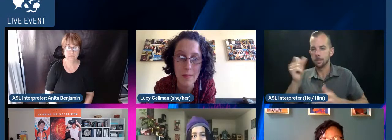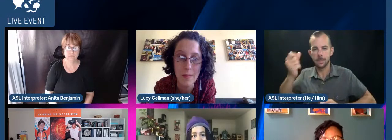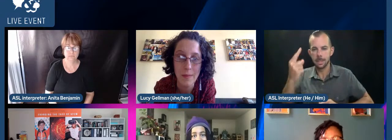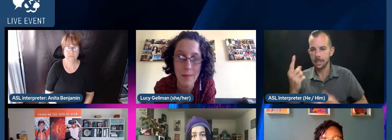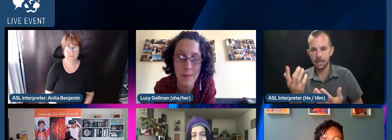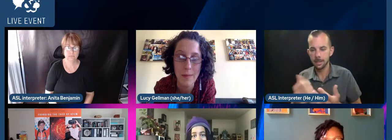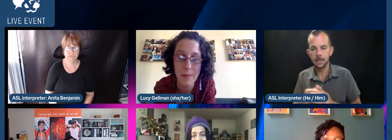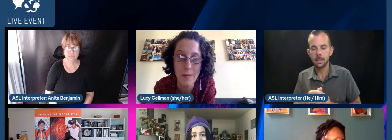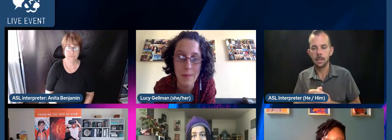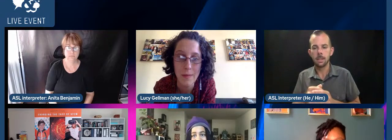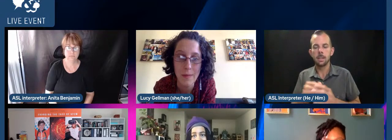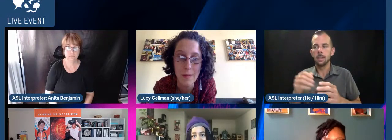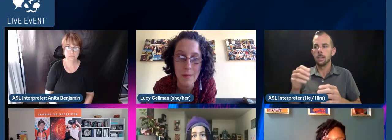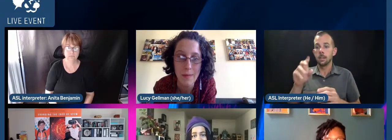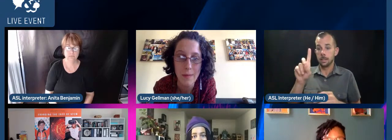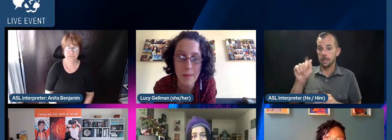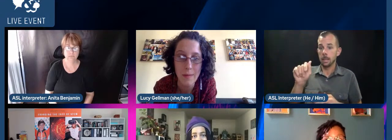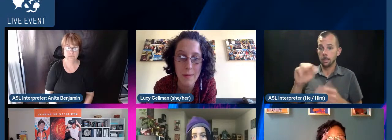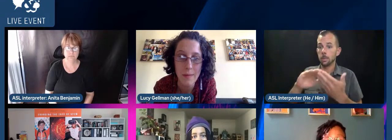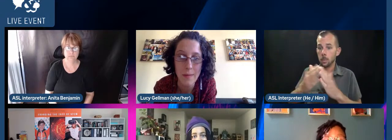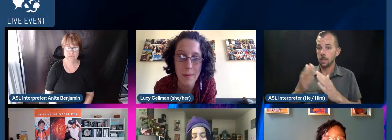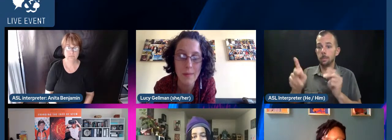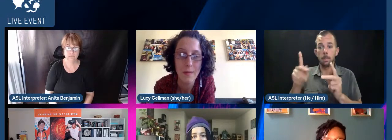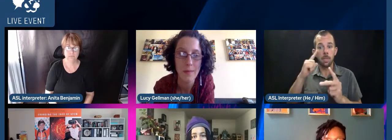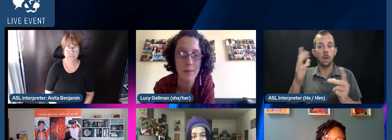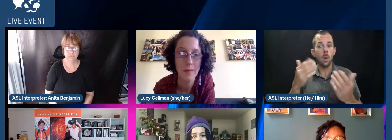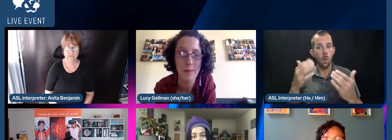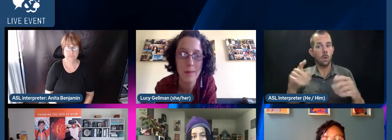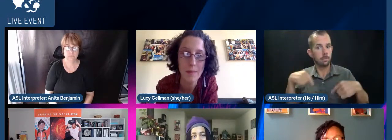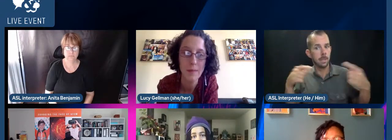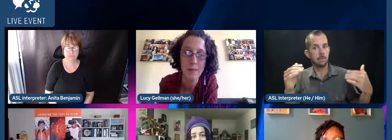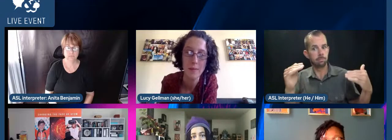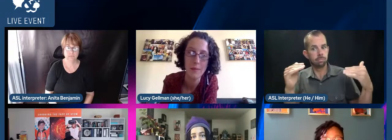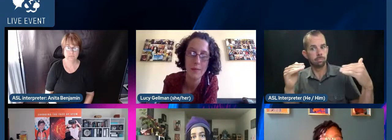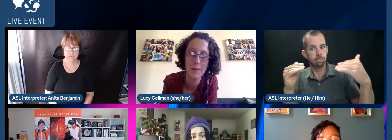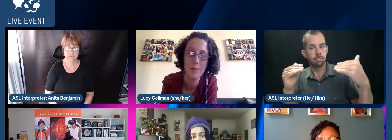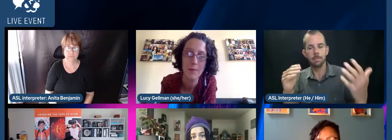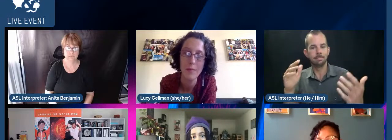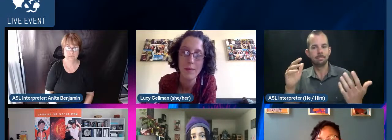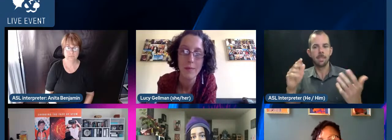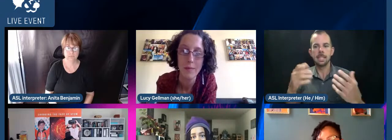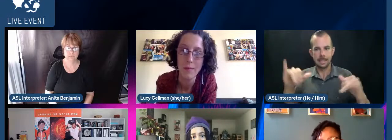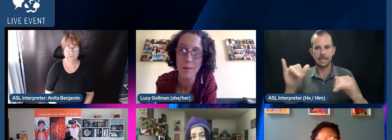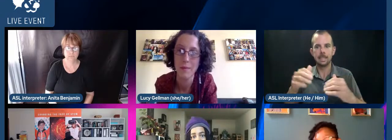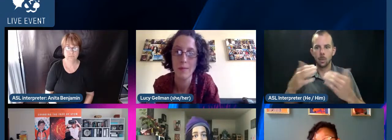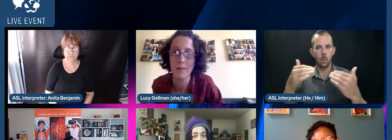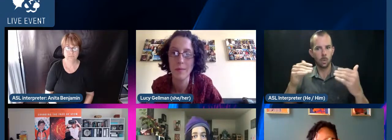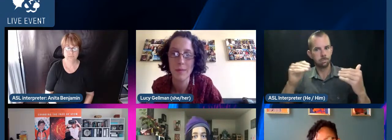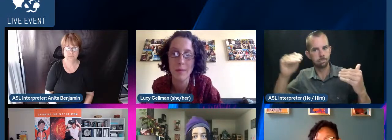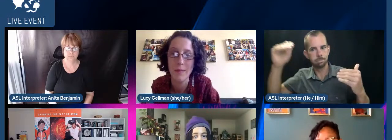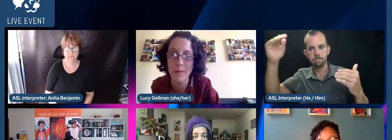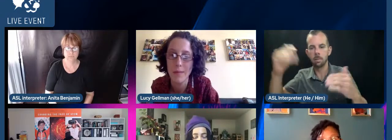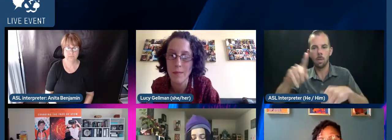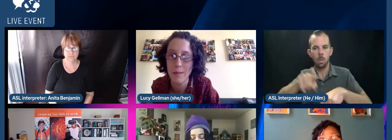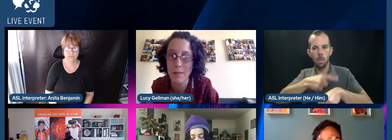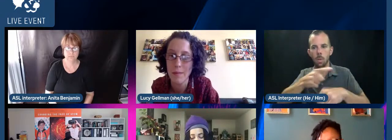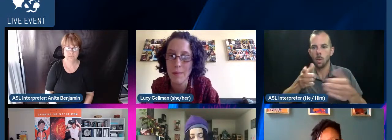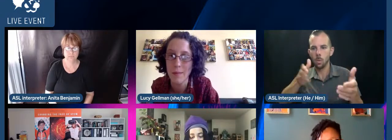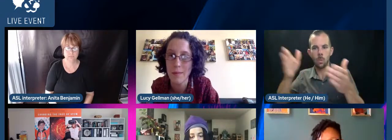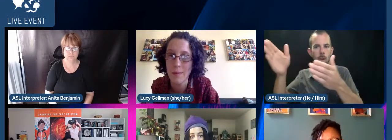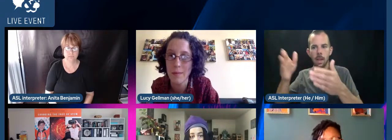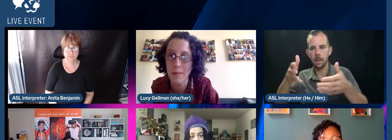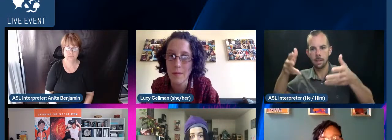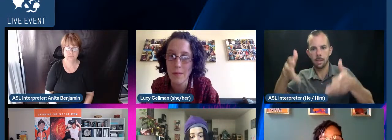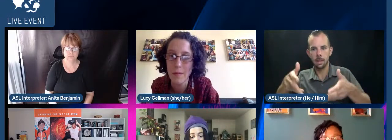to go, because like, even thinking about for so long through disability rights, and like, look, this is it could have been the best framework